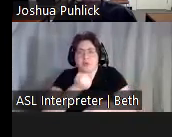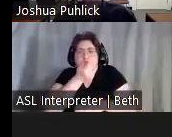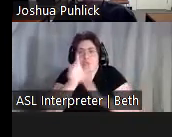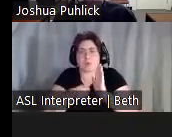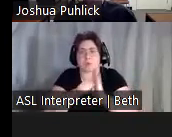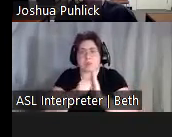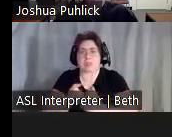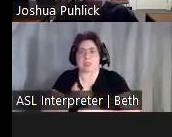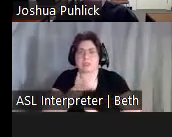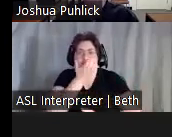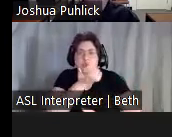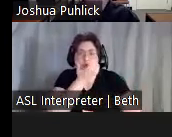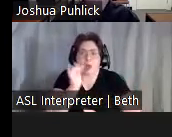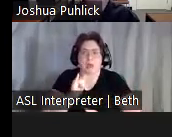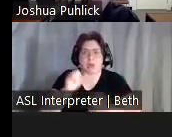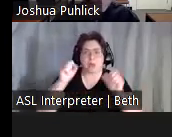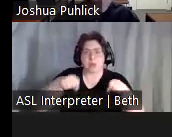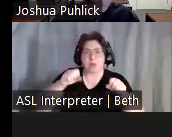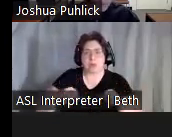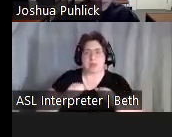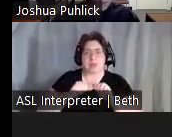promote high water yields.